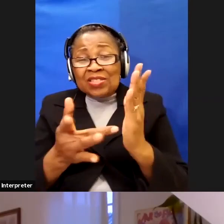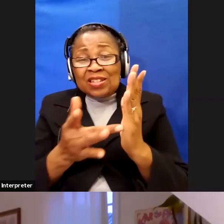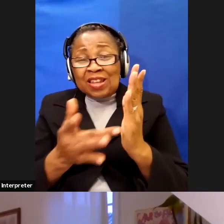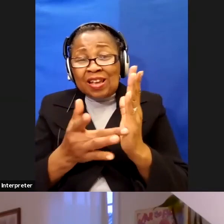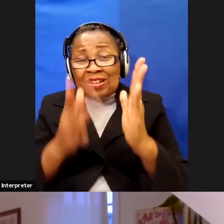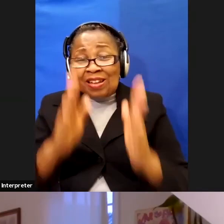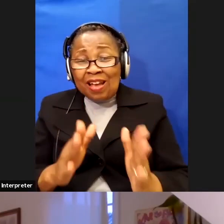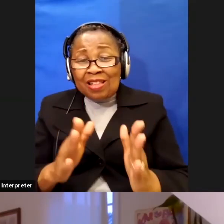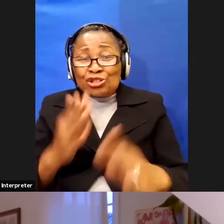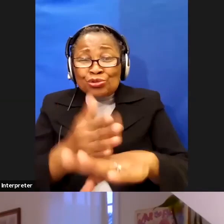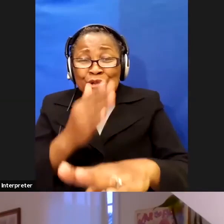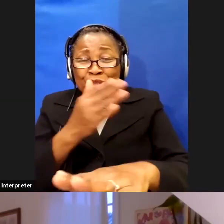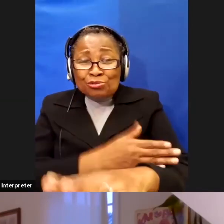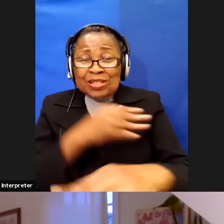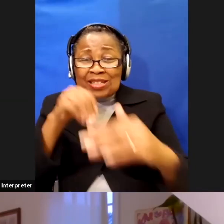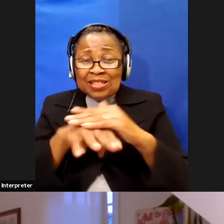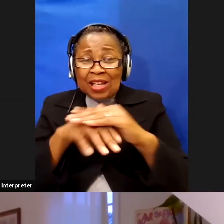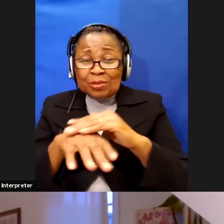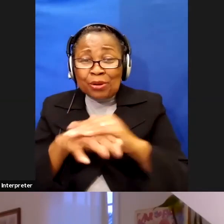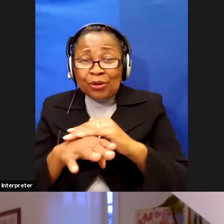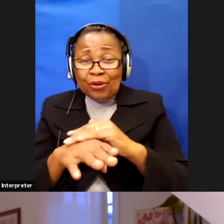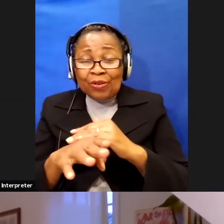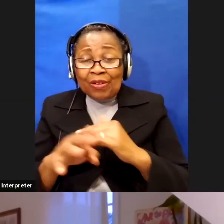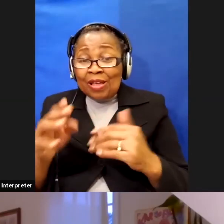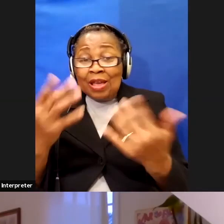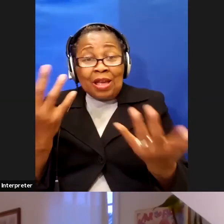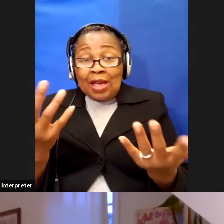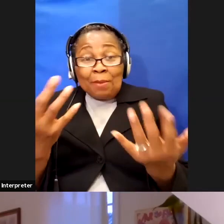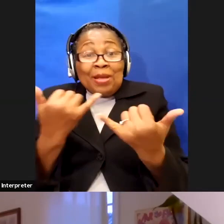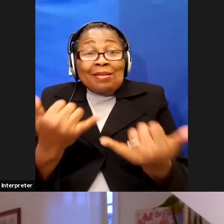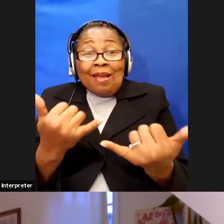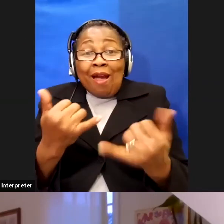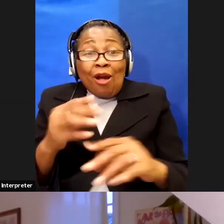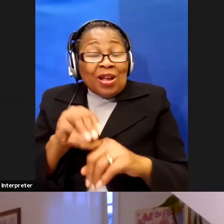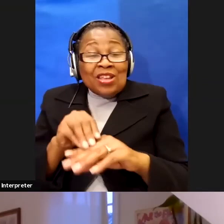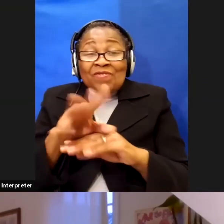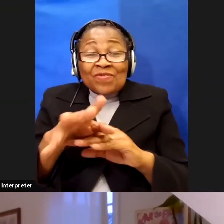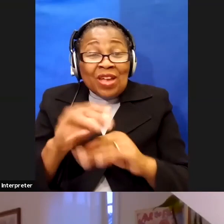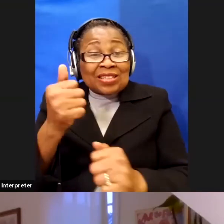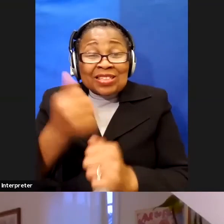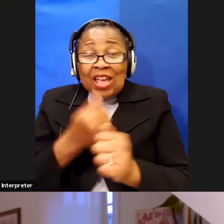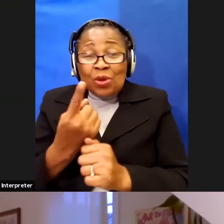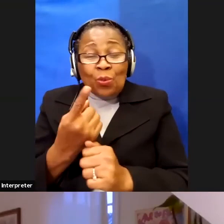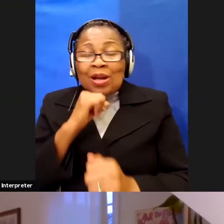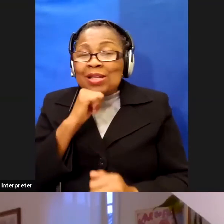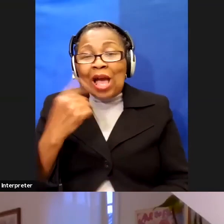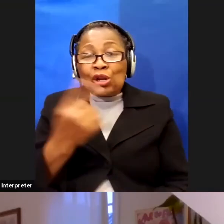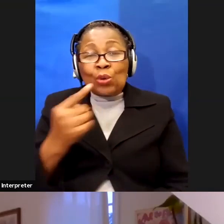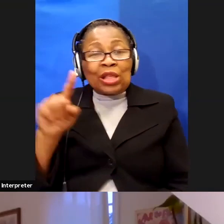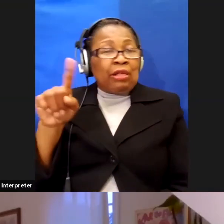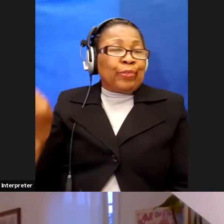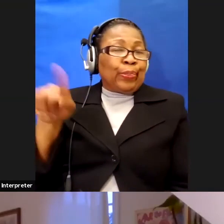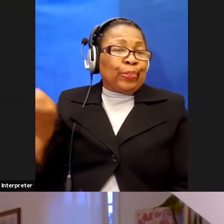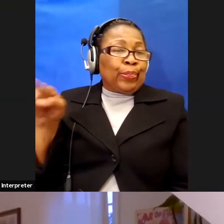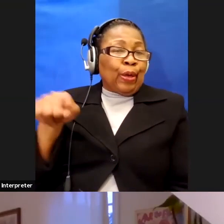and suddenly, because it affects everyone in our society and it's not about those people over there, suddenly people are very